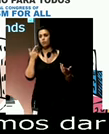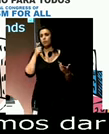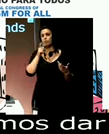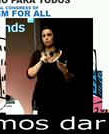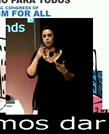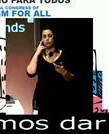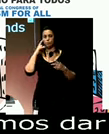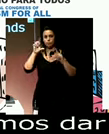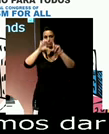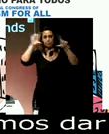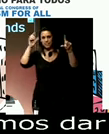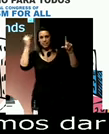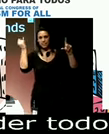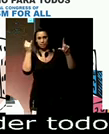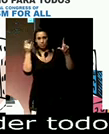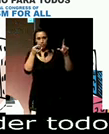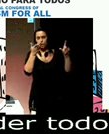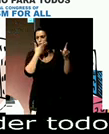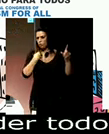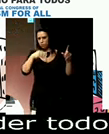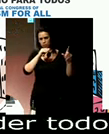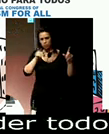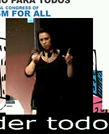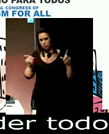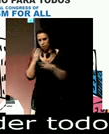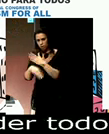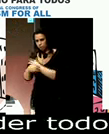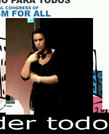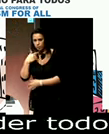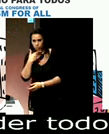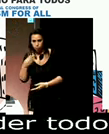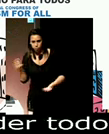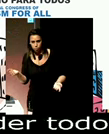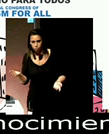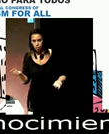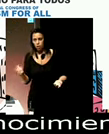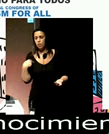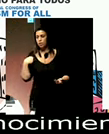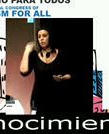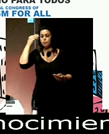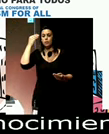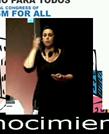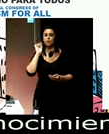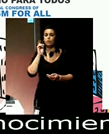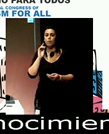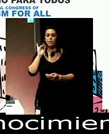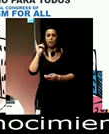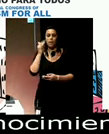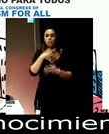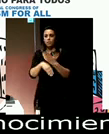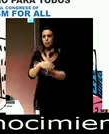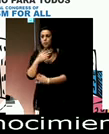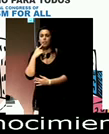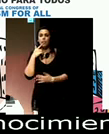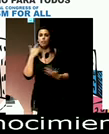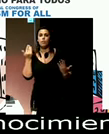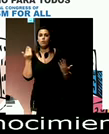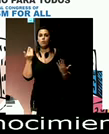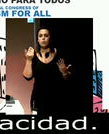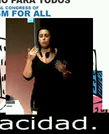the restaurant entrepreneur doesn't have an idea about these